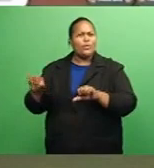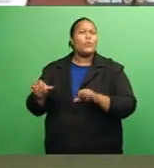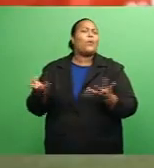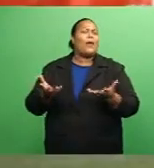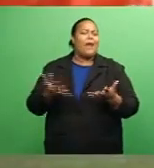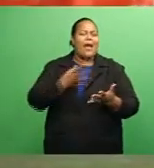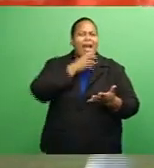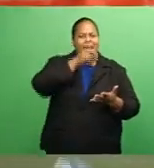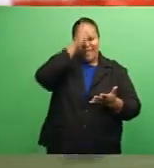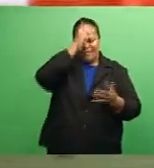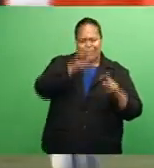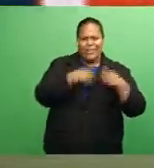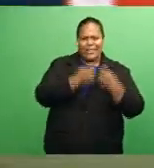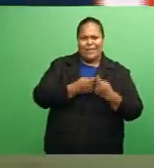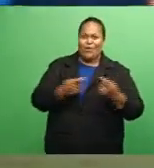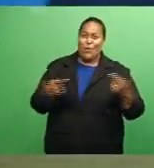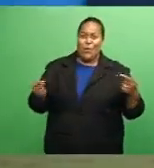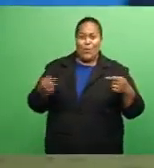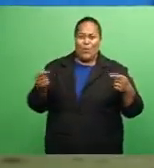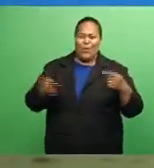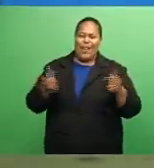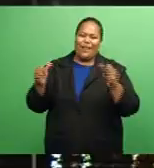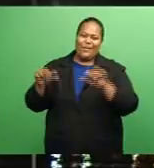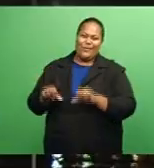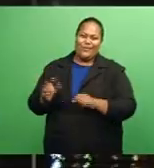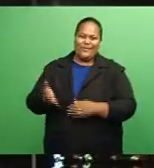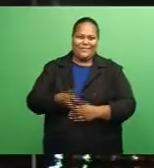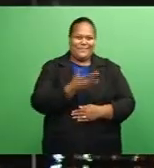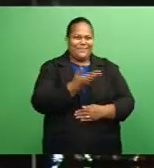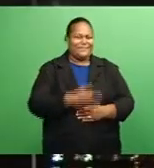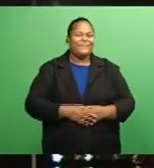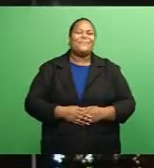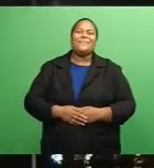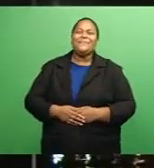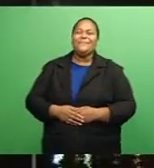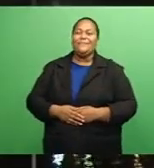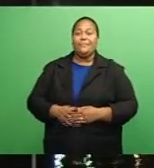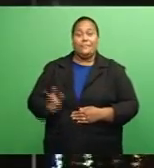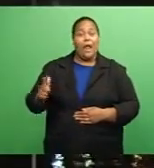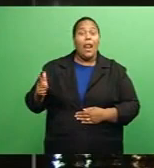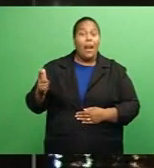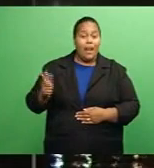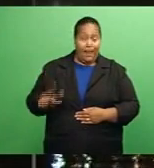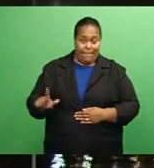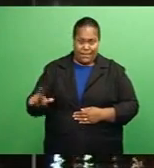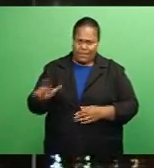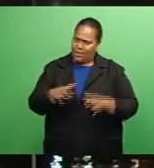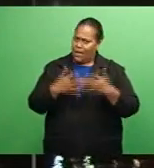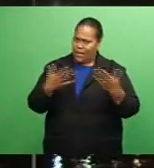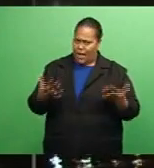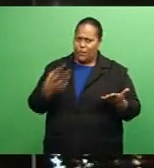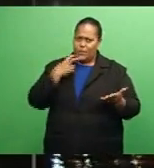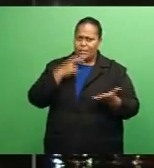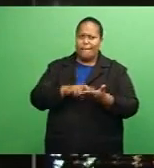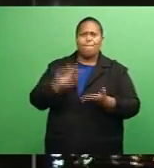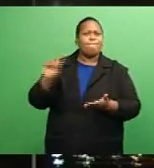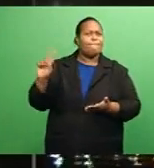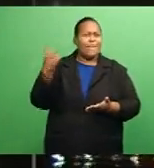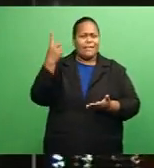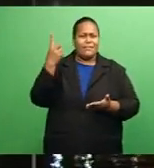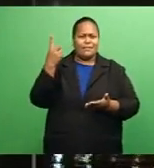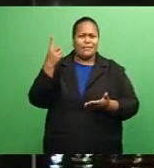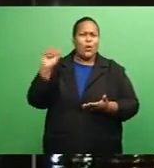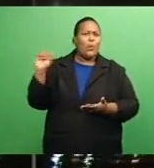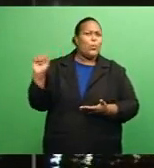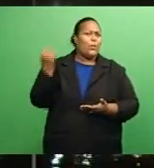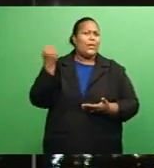today. Carlini Tavi, FBC Sports. Lambasa has registered its first win in the Digital Premier